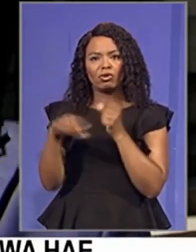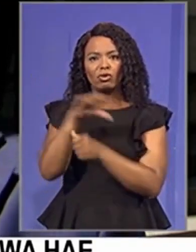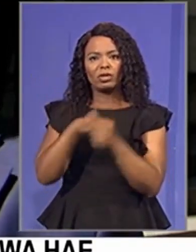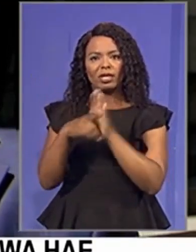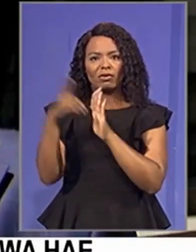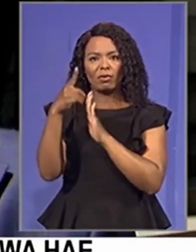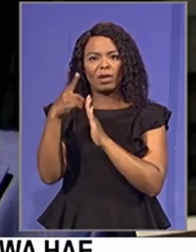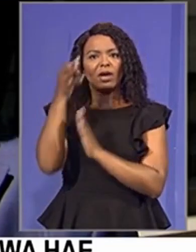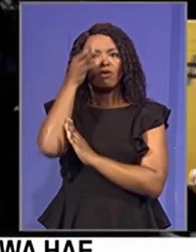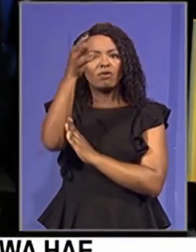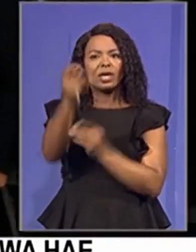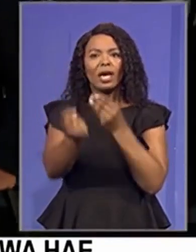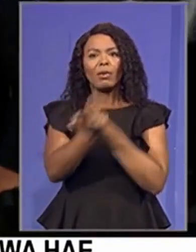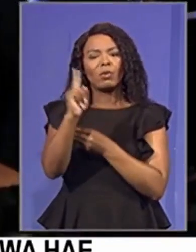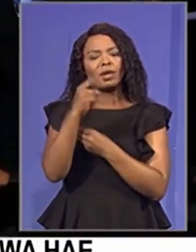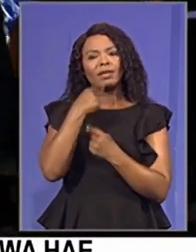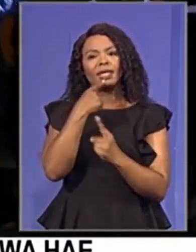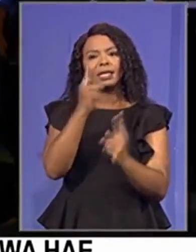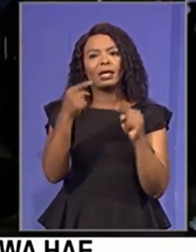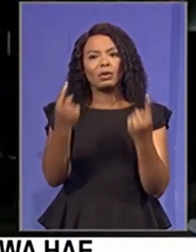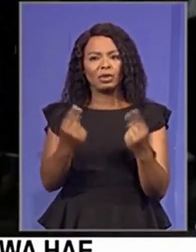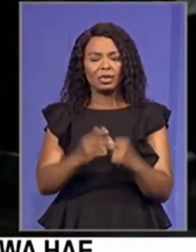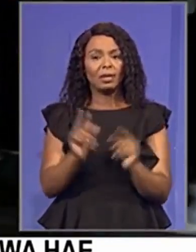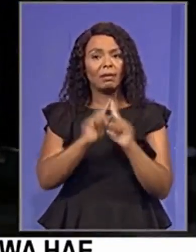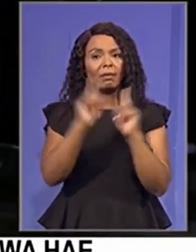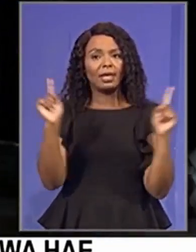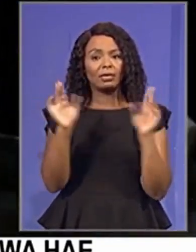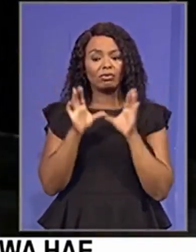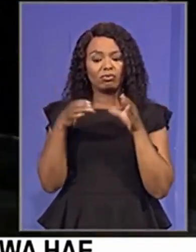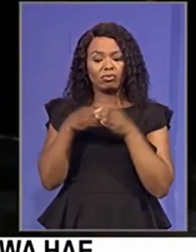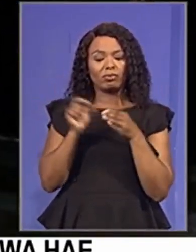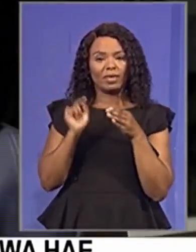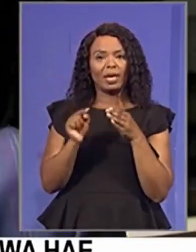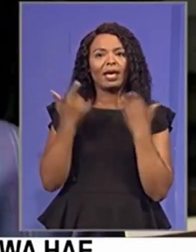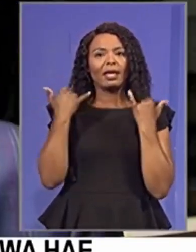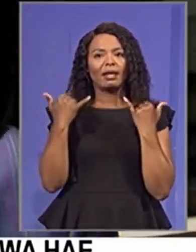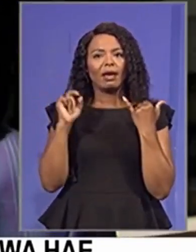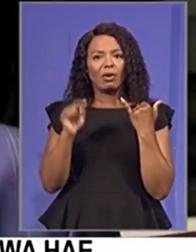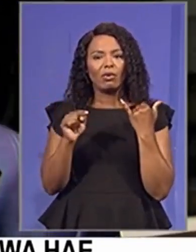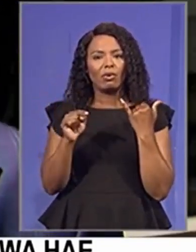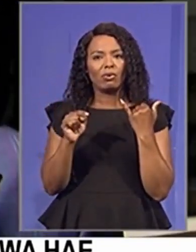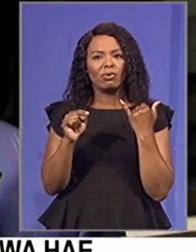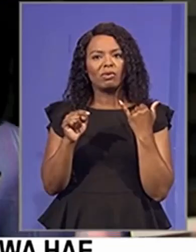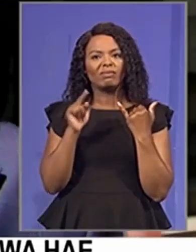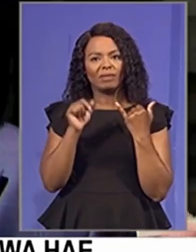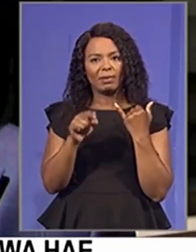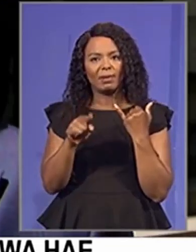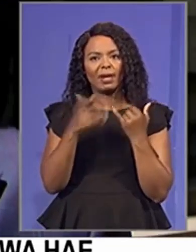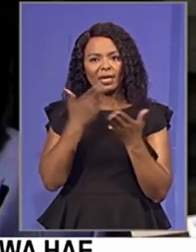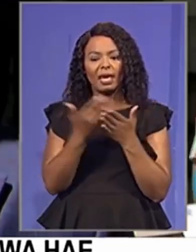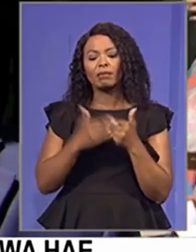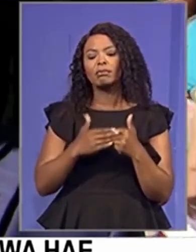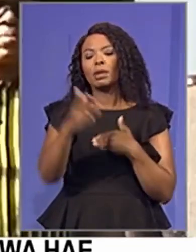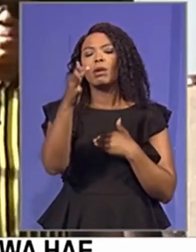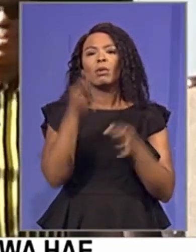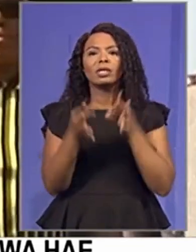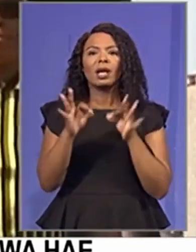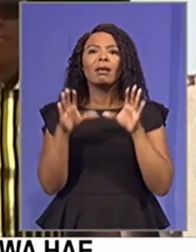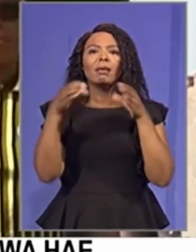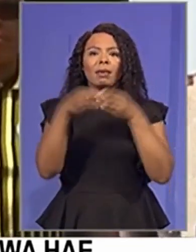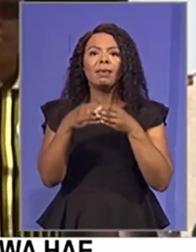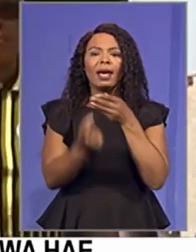the future holds, I cannot tell you. This movement may at some stage become a political party. I don't know.